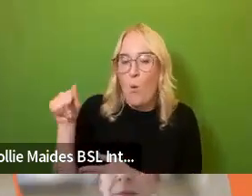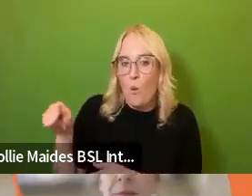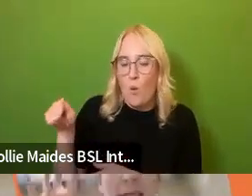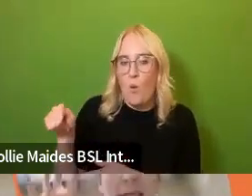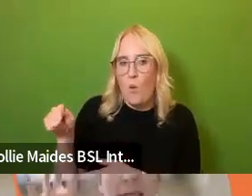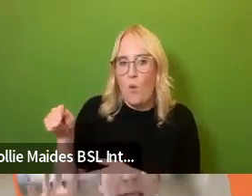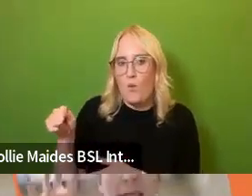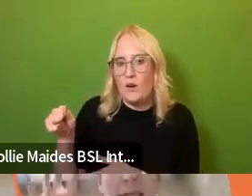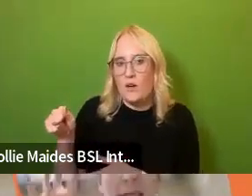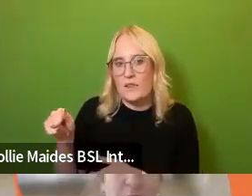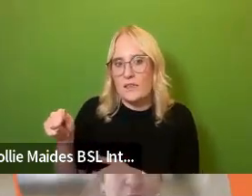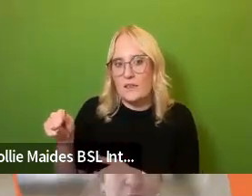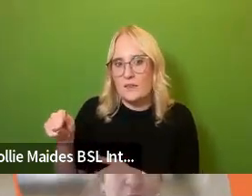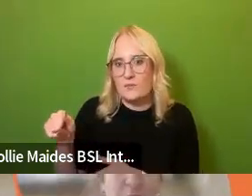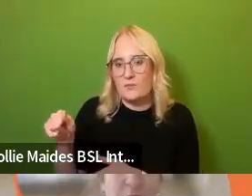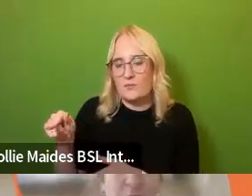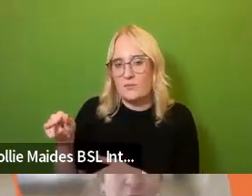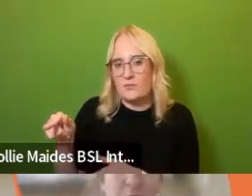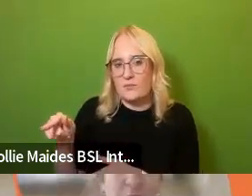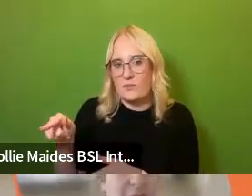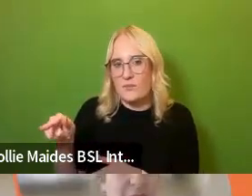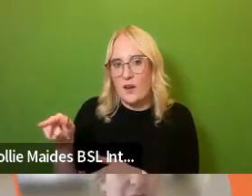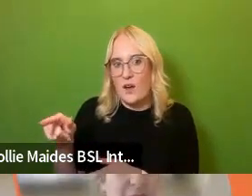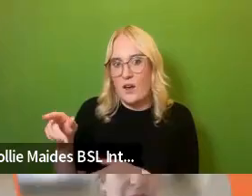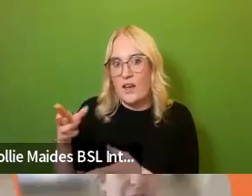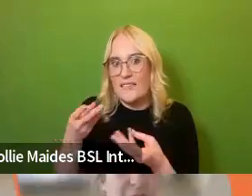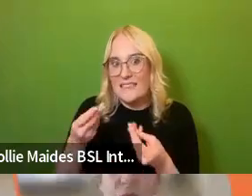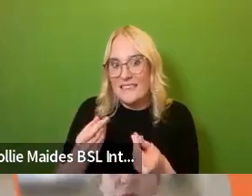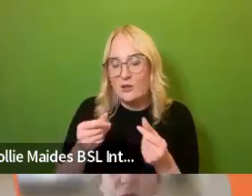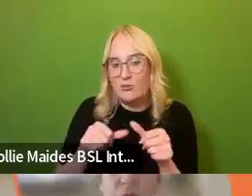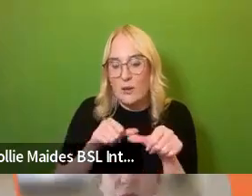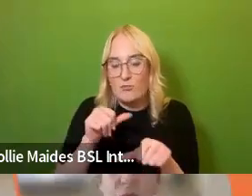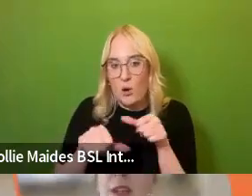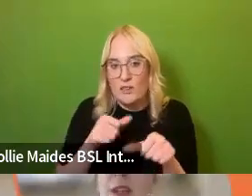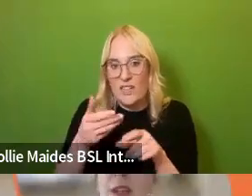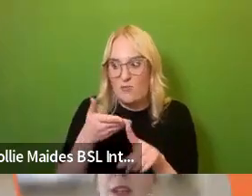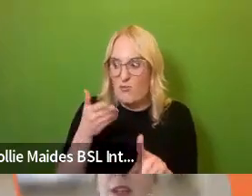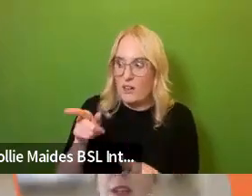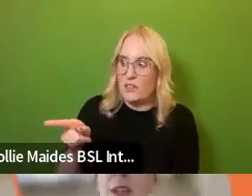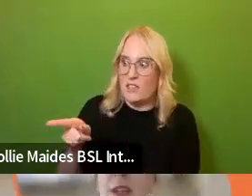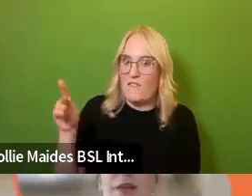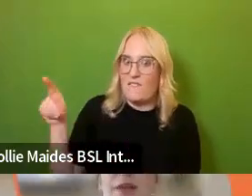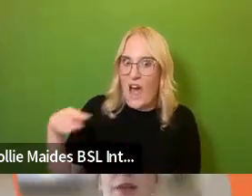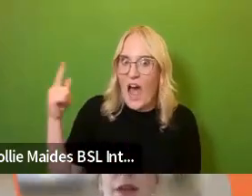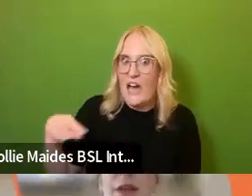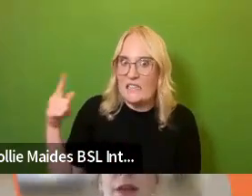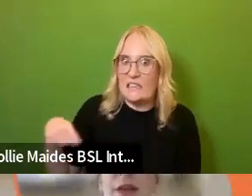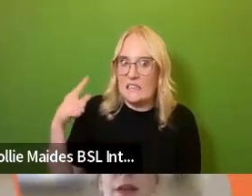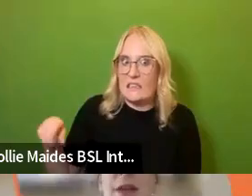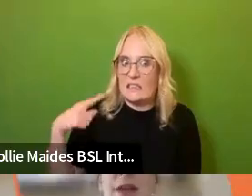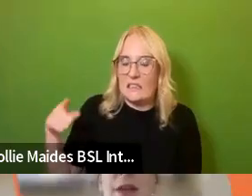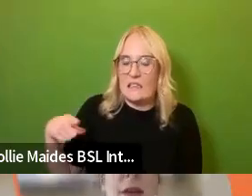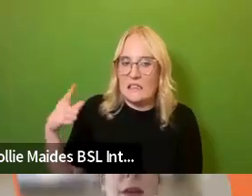So it's recognised it as something that it needs to hold on to.